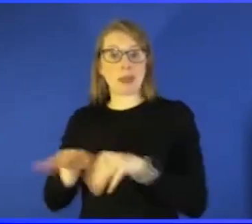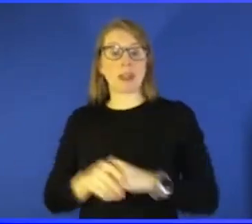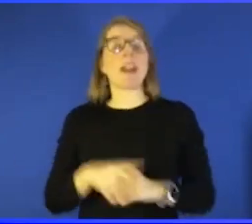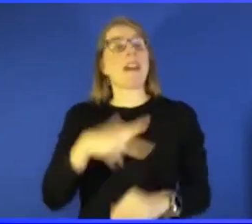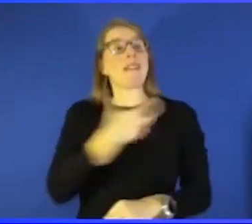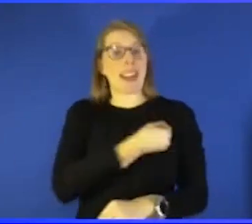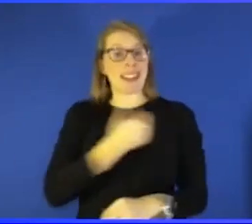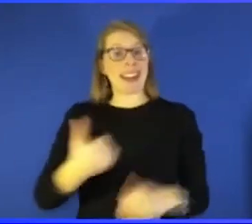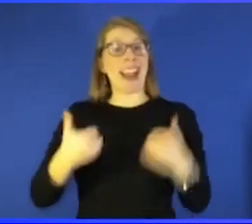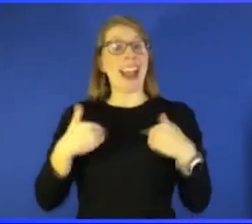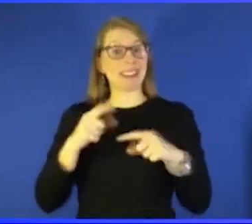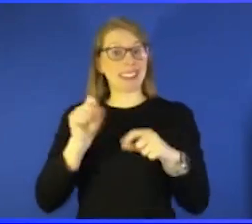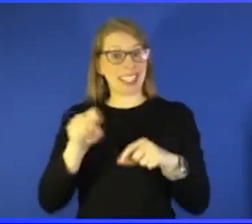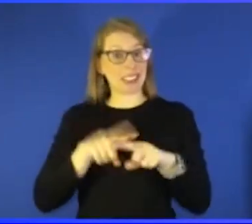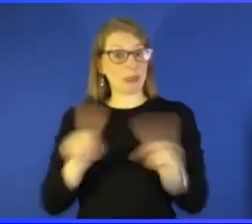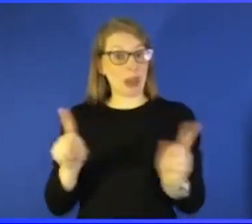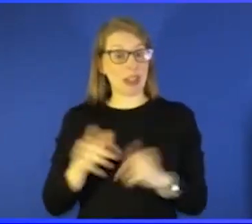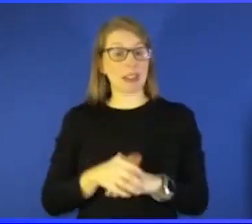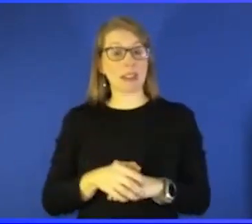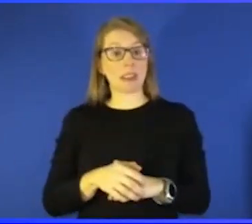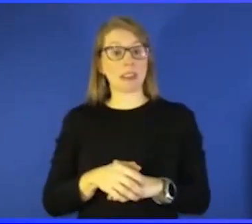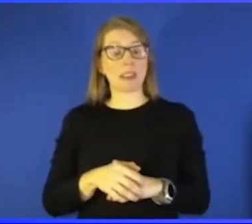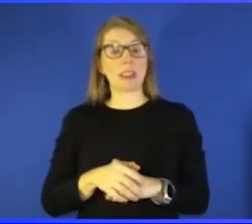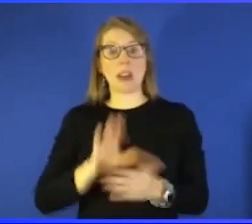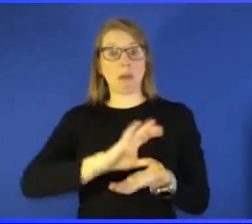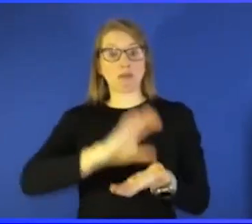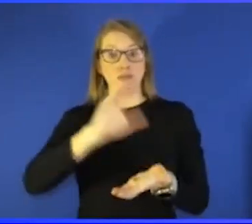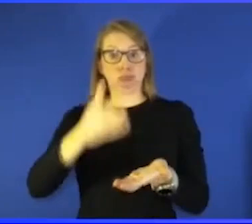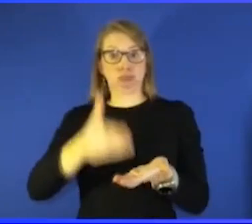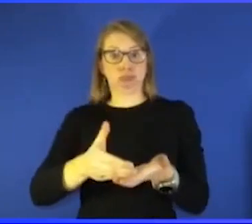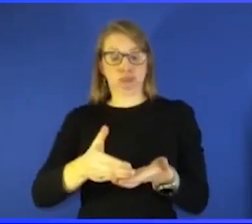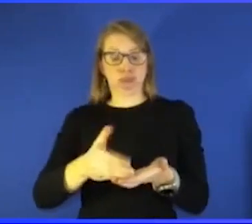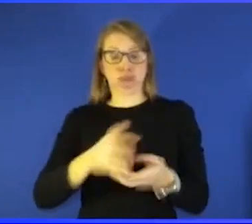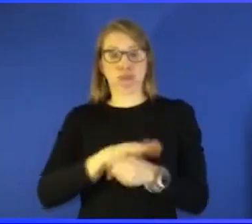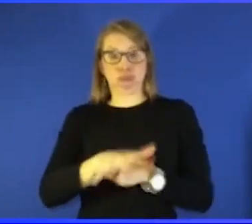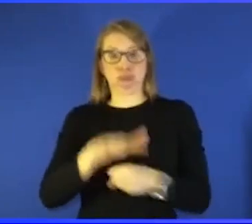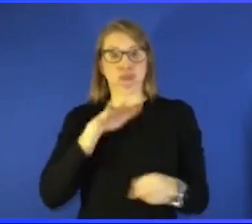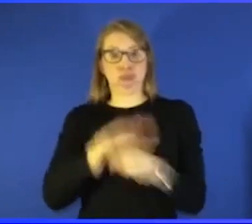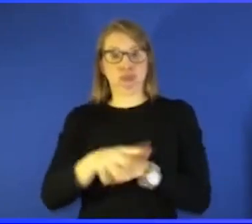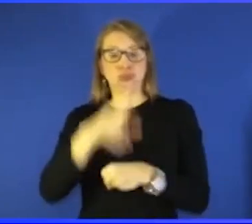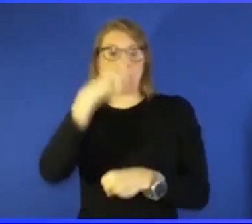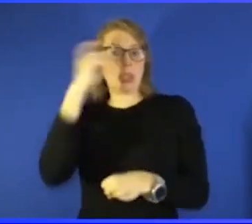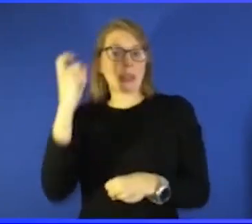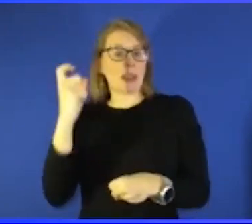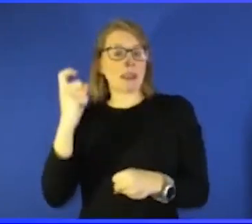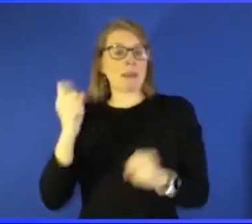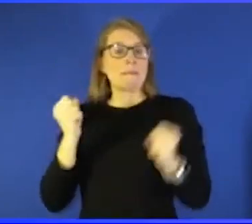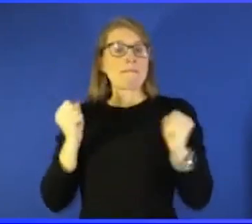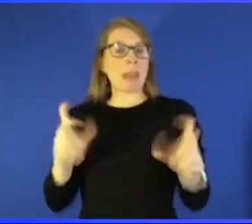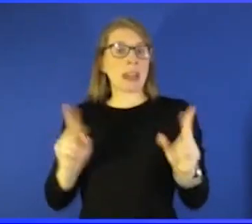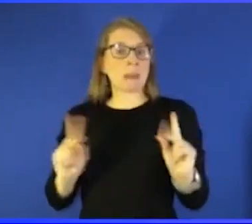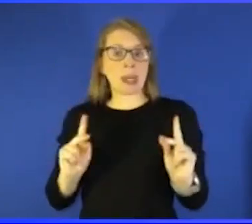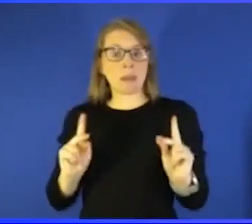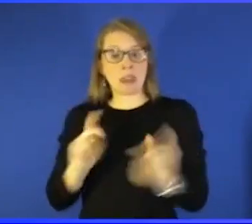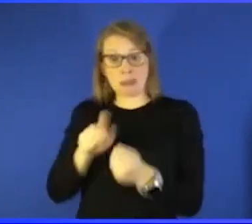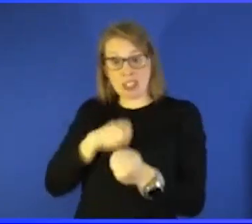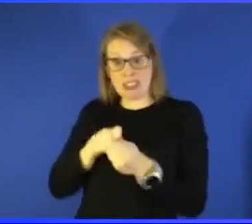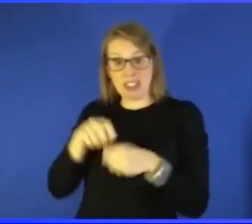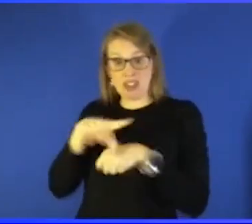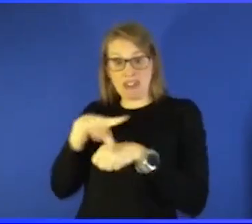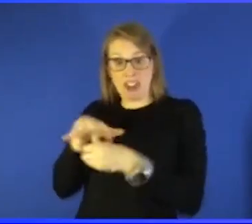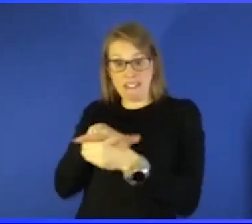problem is we have such a supply of vaccines because we know that there are a number and a lot of people in certain geographic